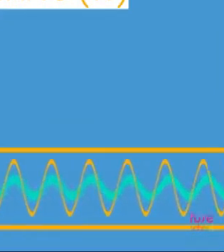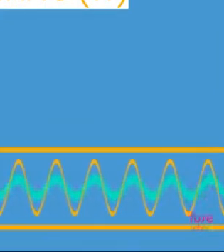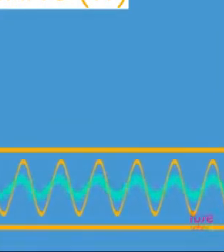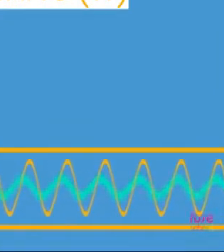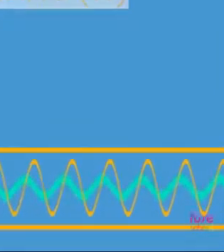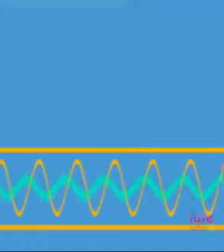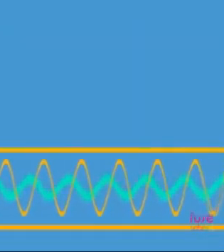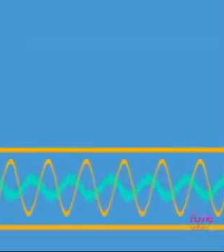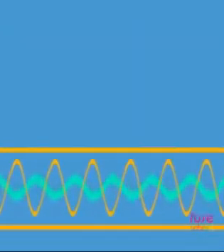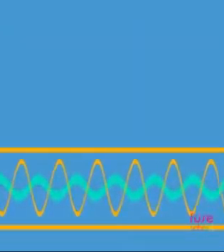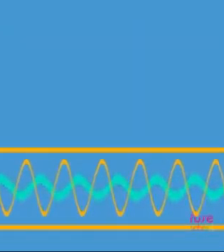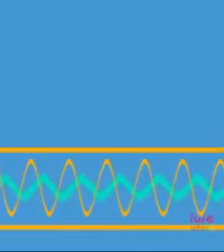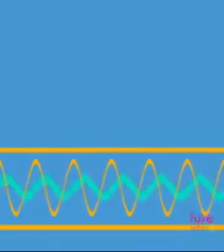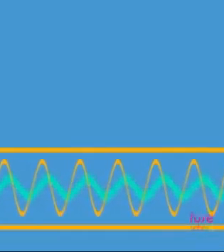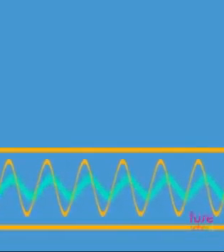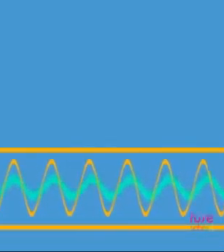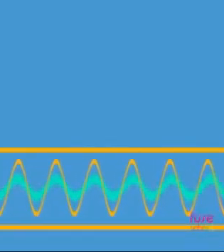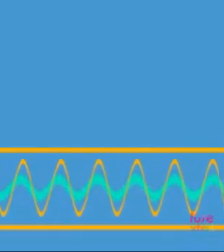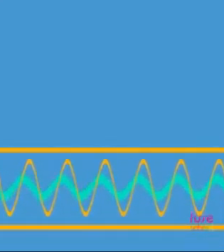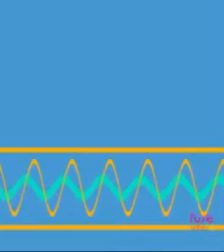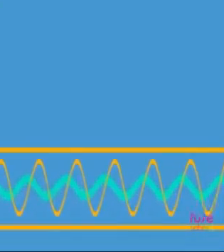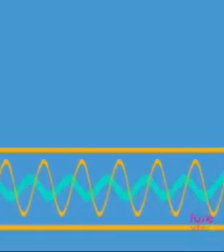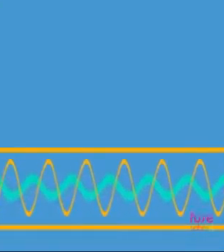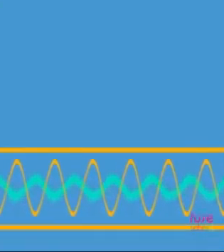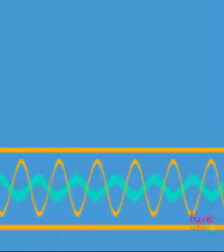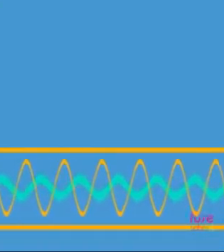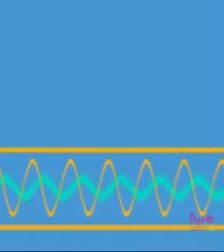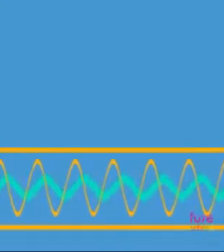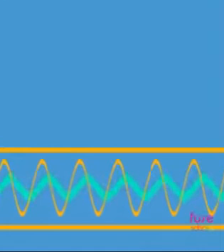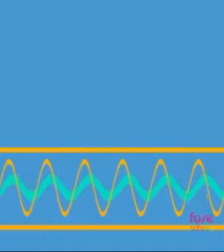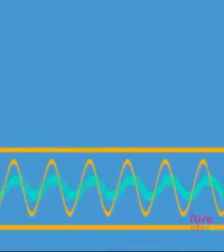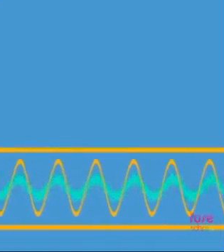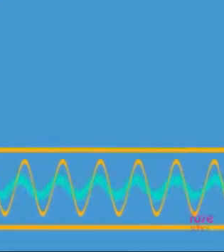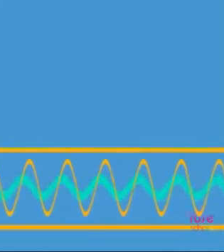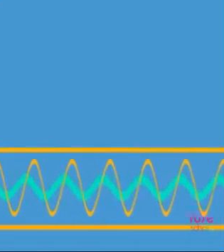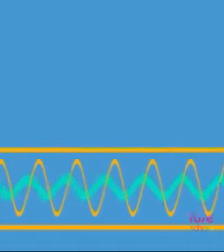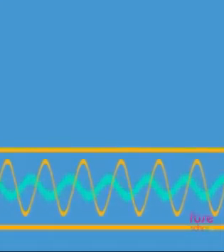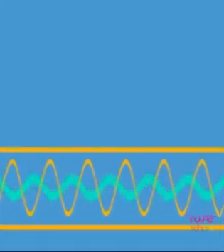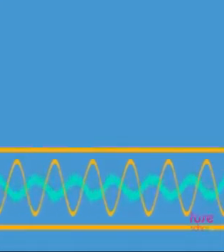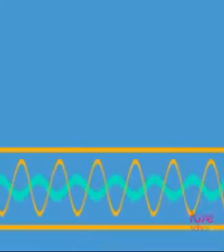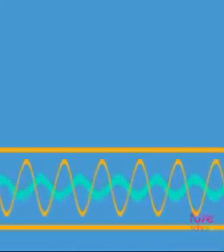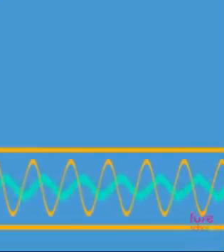A watt is a measure of power, where 1 watt is equal to 1 joule per second.